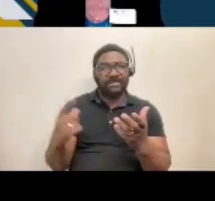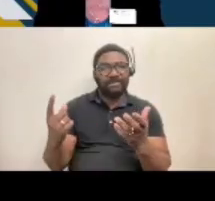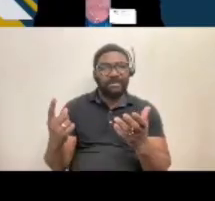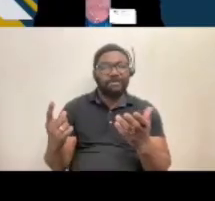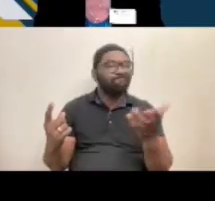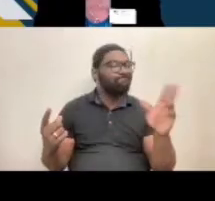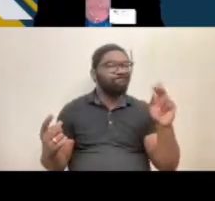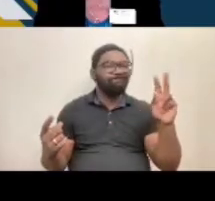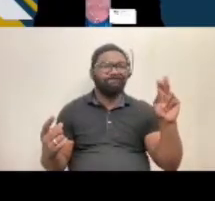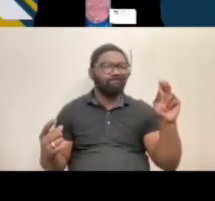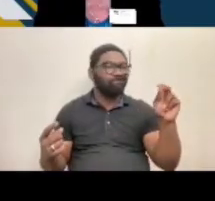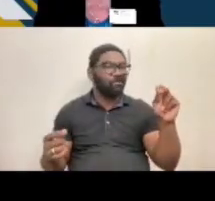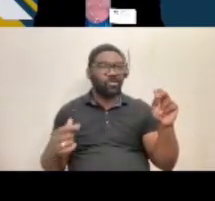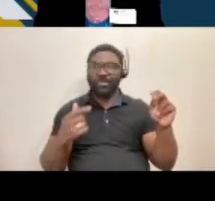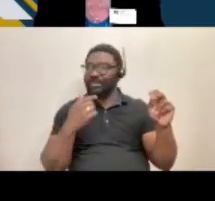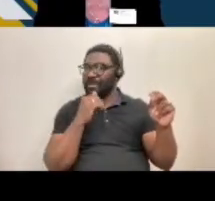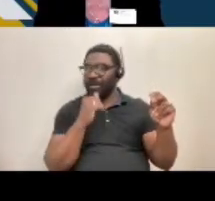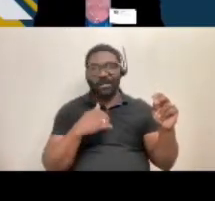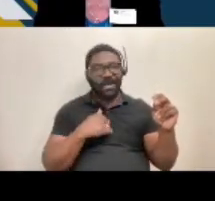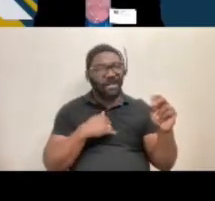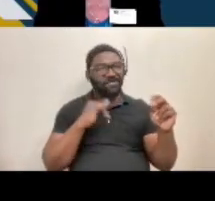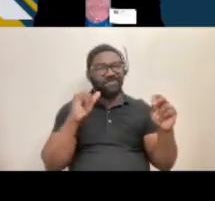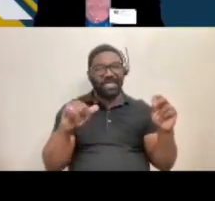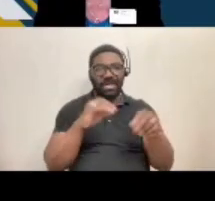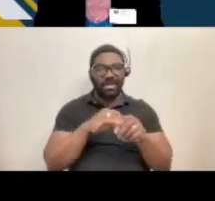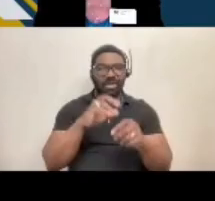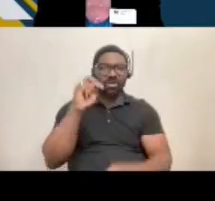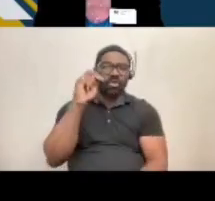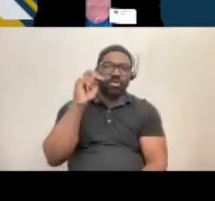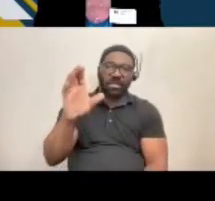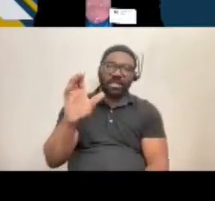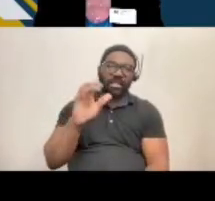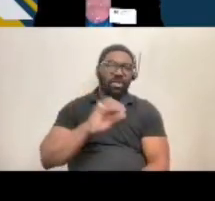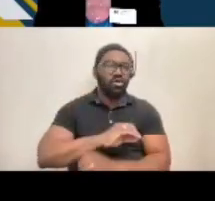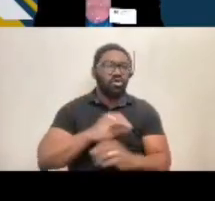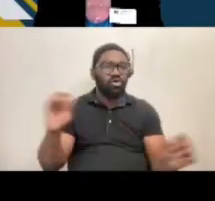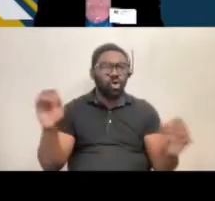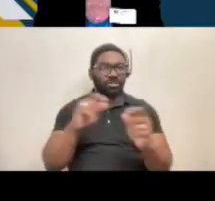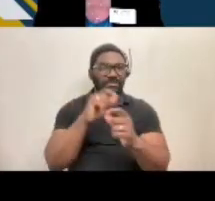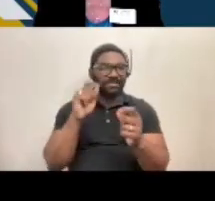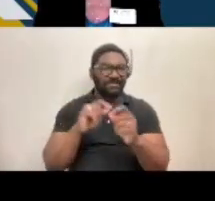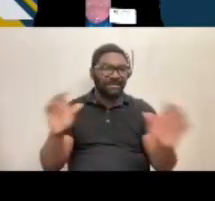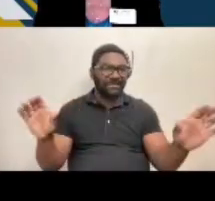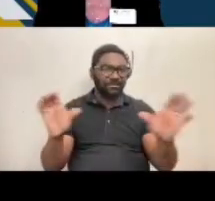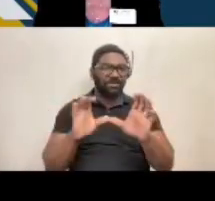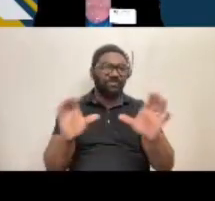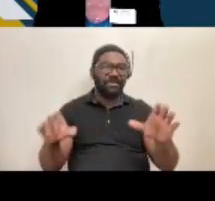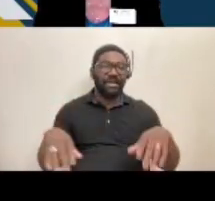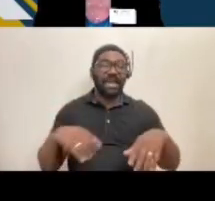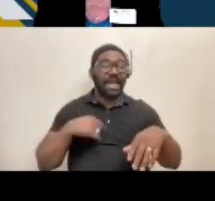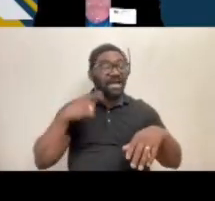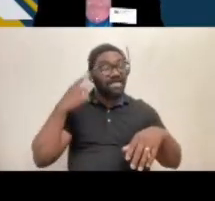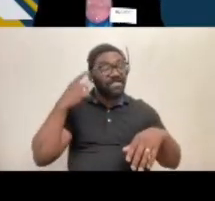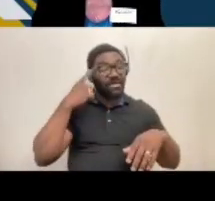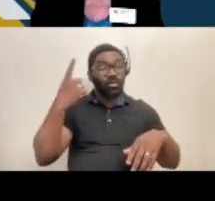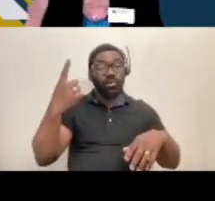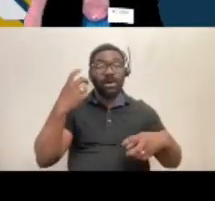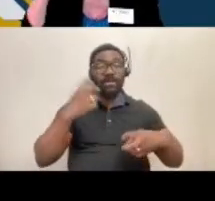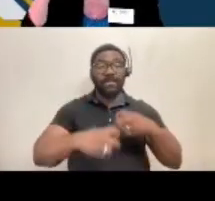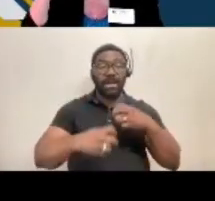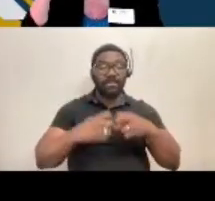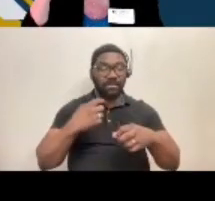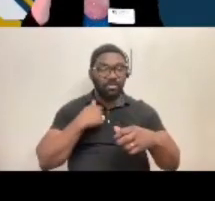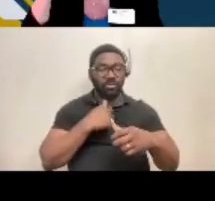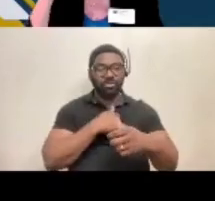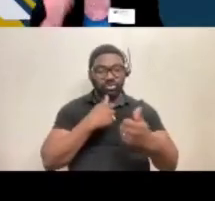we don't have that in North Carolina, like a specific certificate, which I think, and one of the issues that we're working very hard to